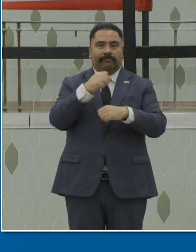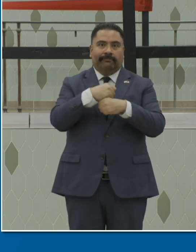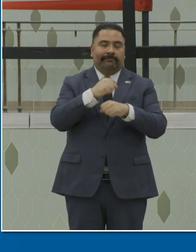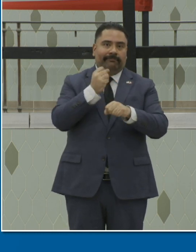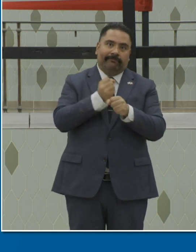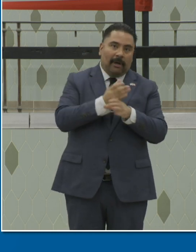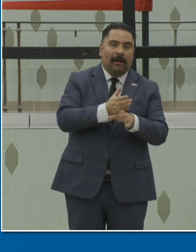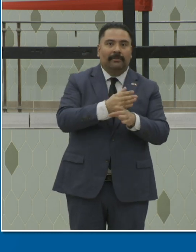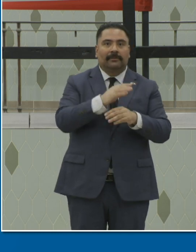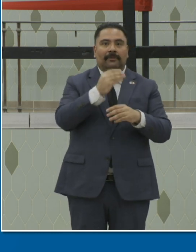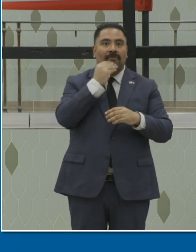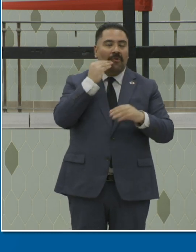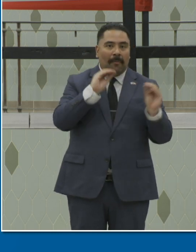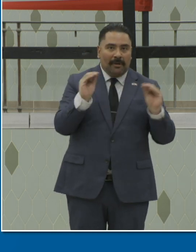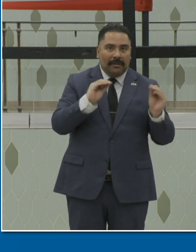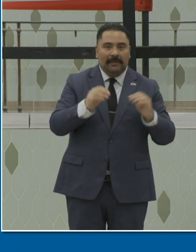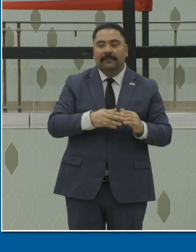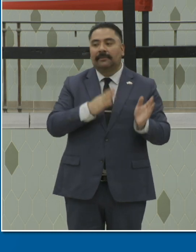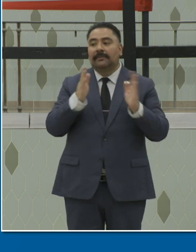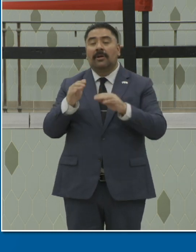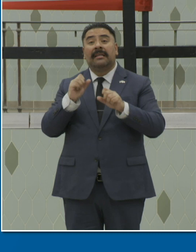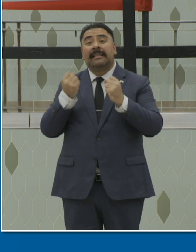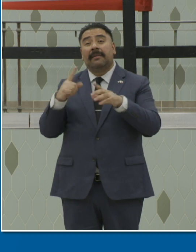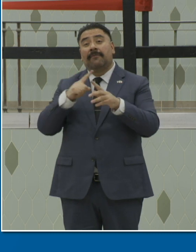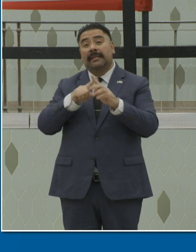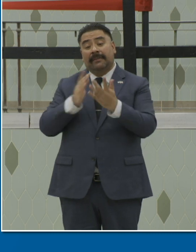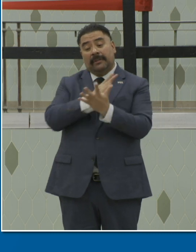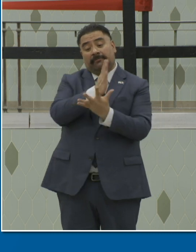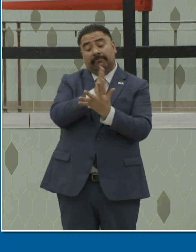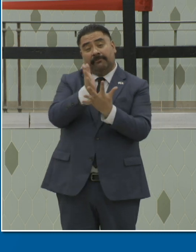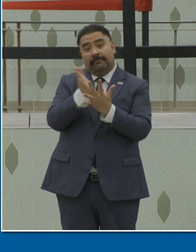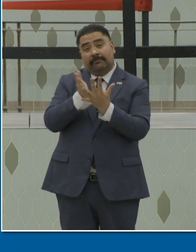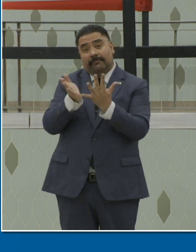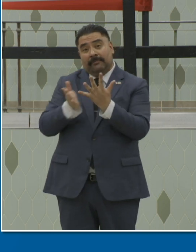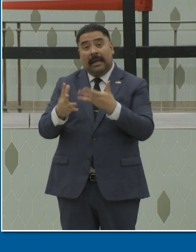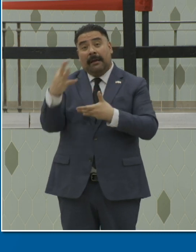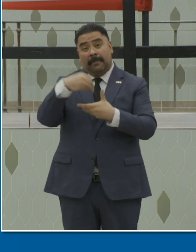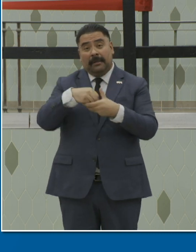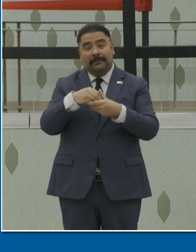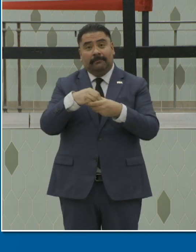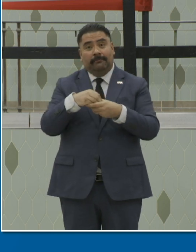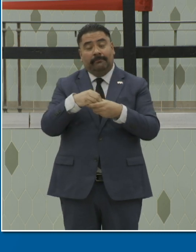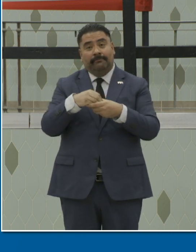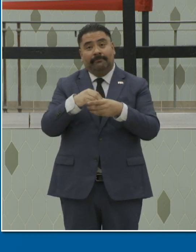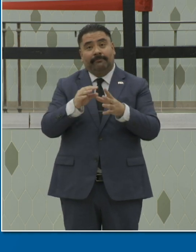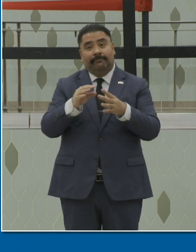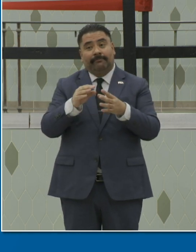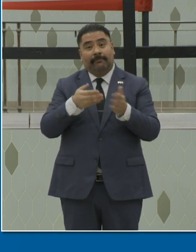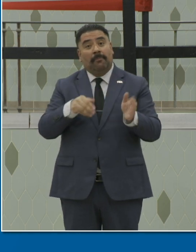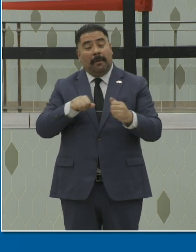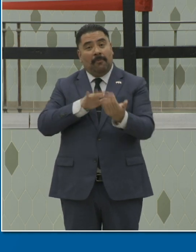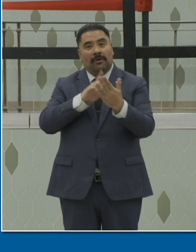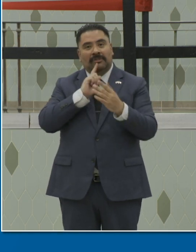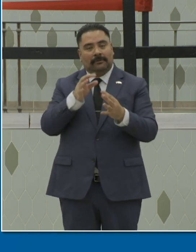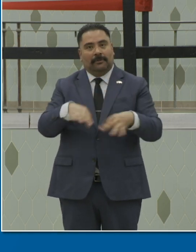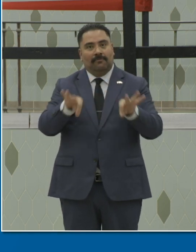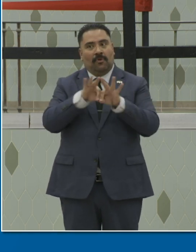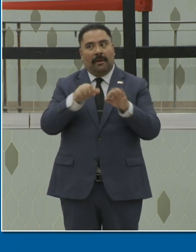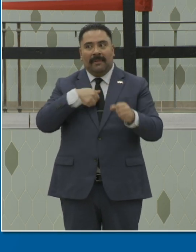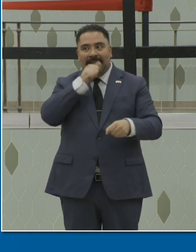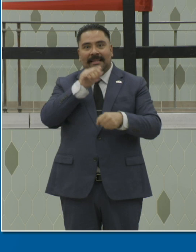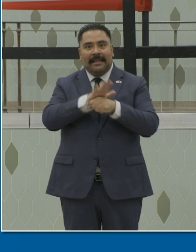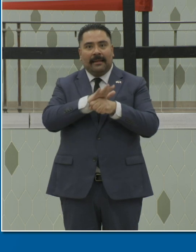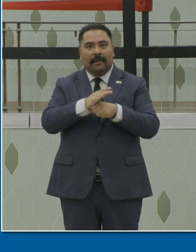the multifaceted factors contributing to homelessness, a comprehensive approach is essential. I am dedicated to fostering